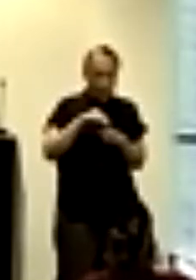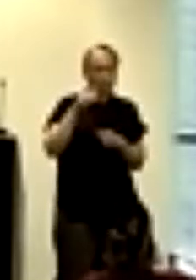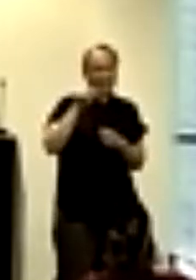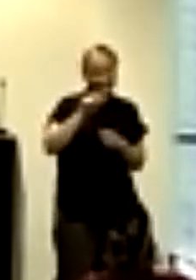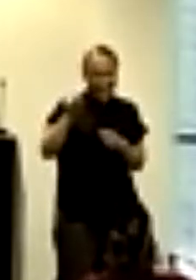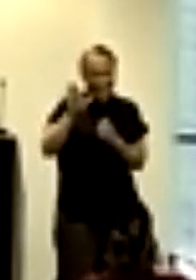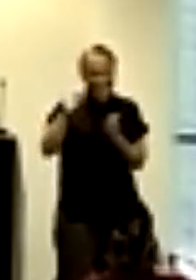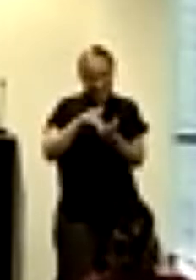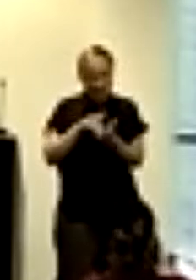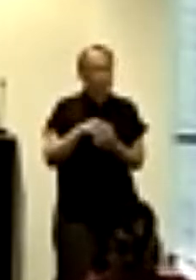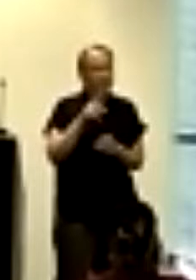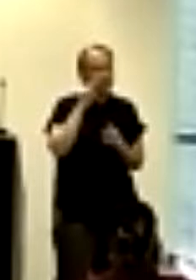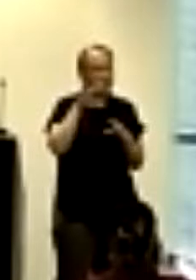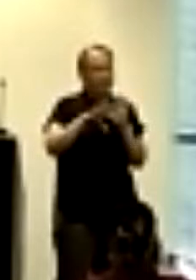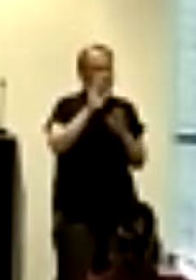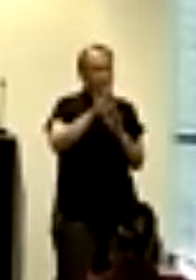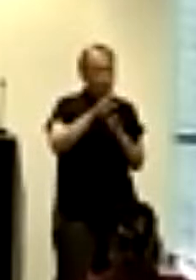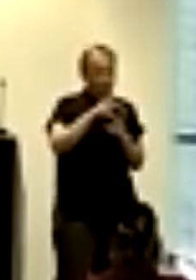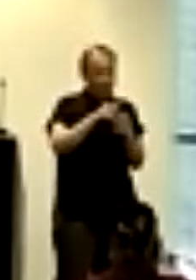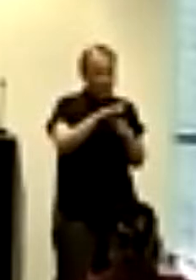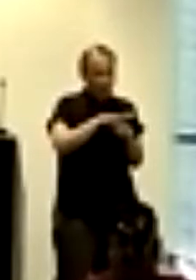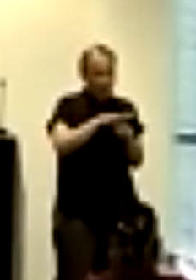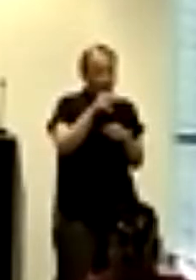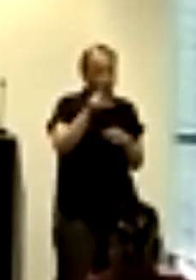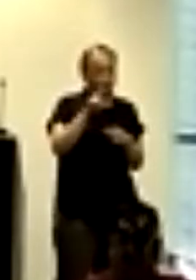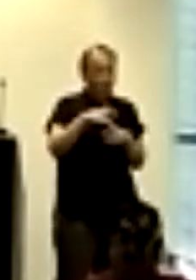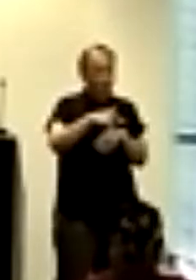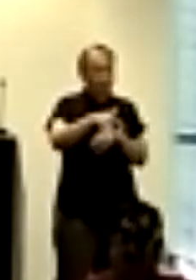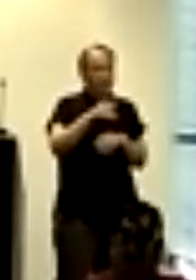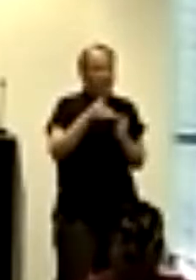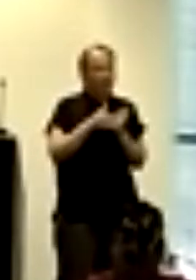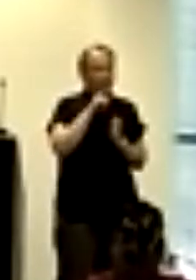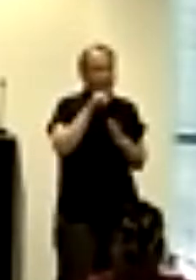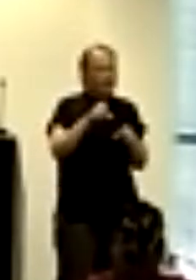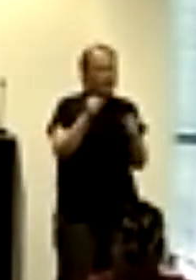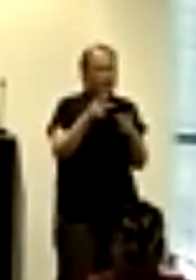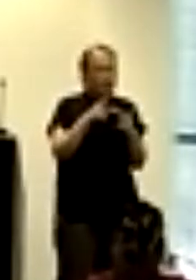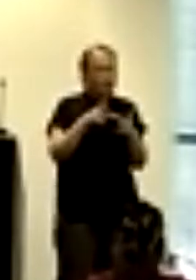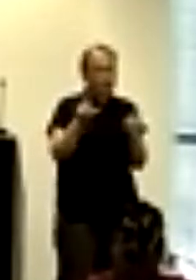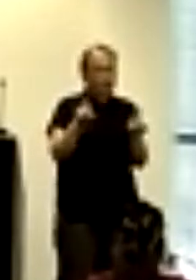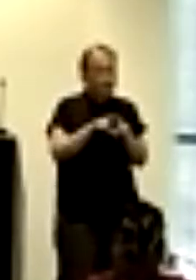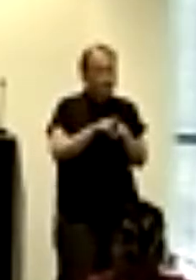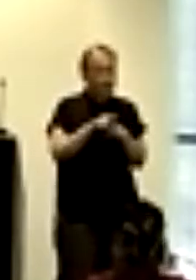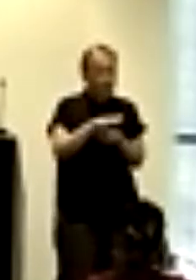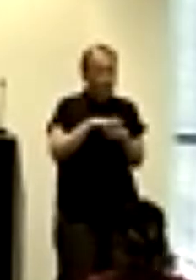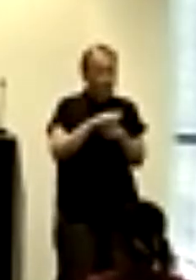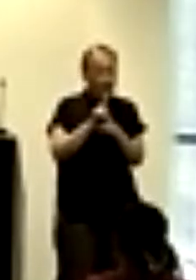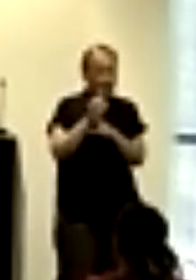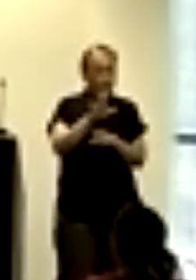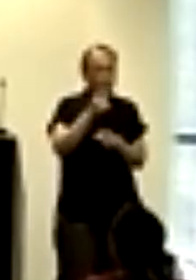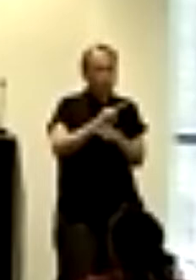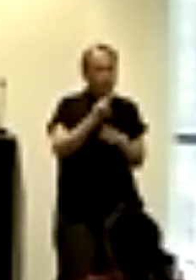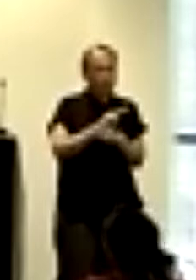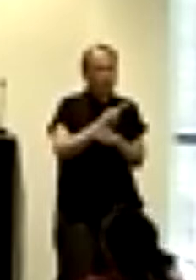harrisvotes.com/vote-centers. To locate your polling place. Early voting often does not take place at the same location as your